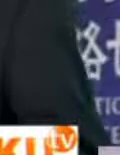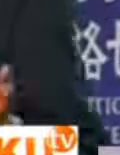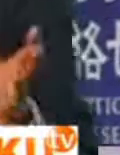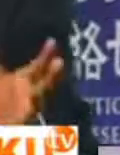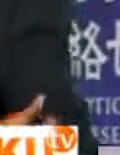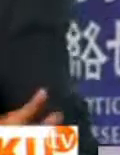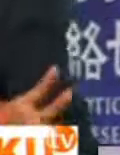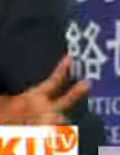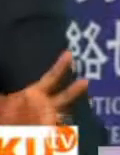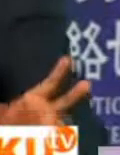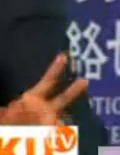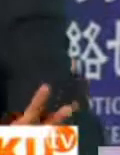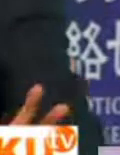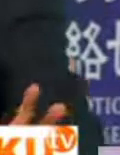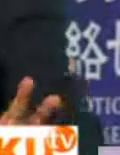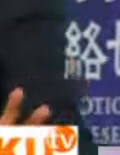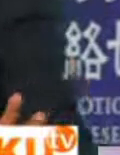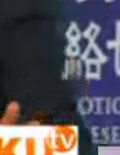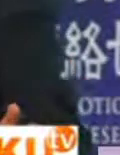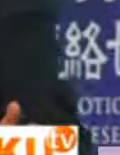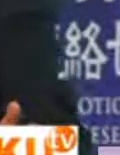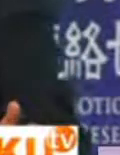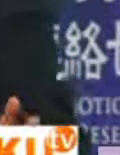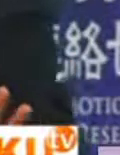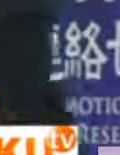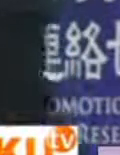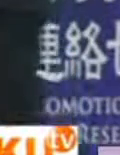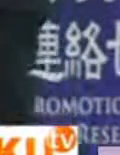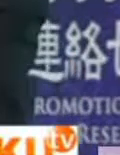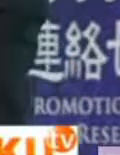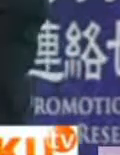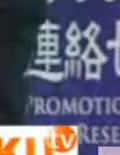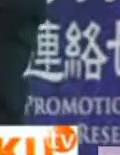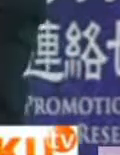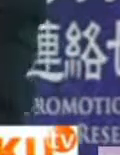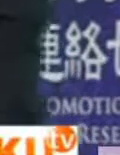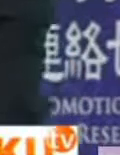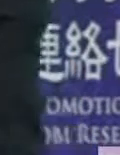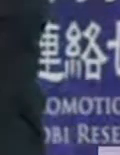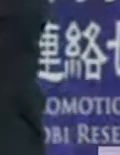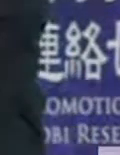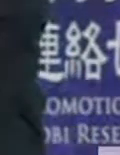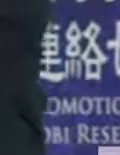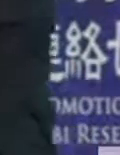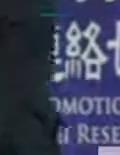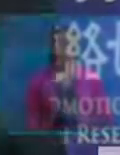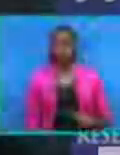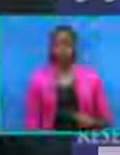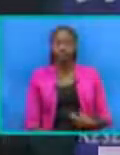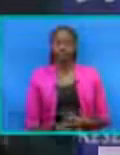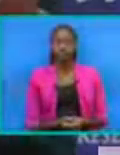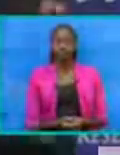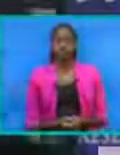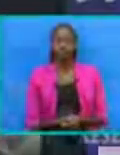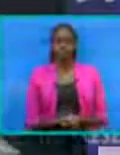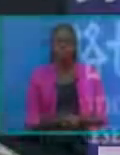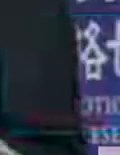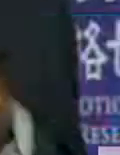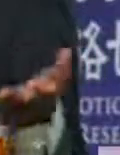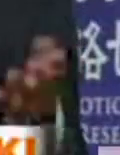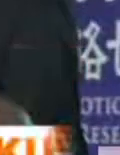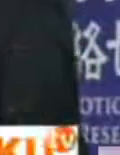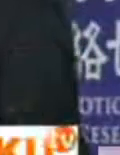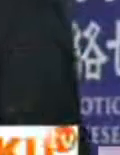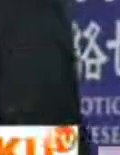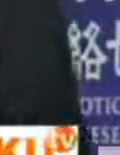only a medal for men and a medal for women? Where it is? Where is the